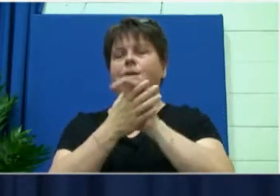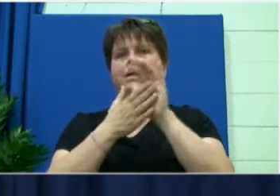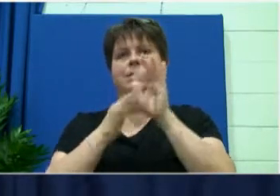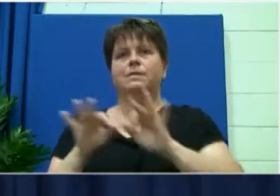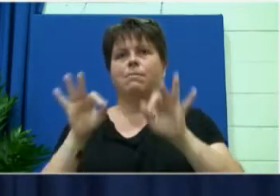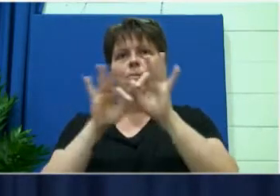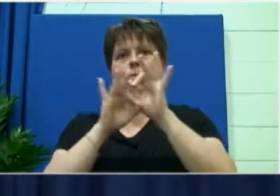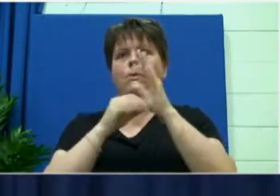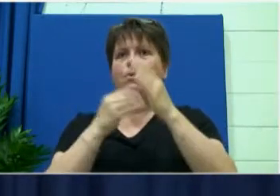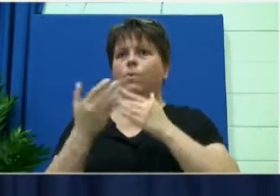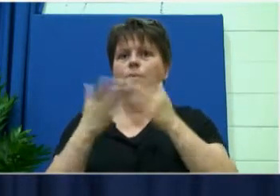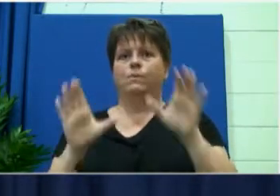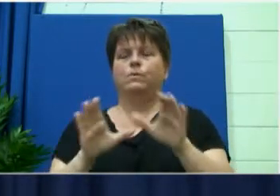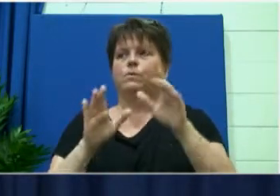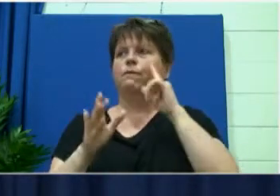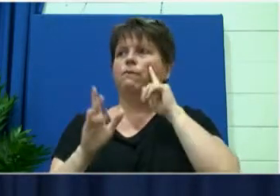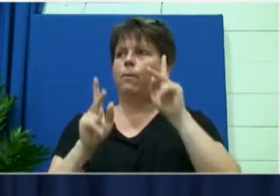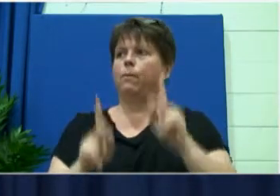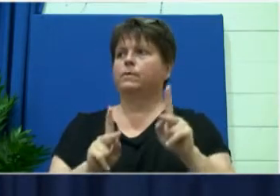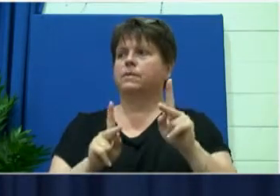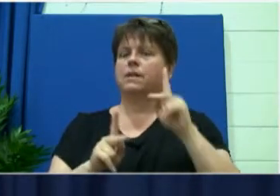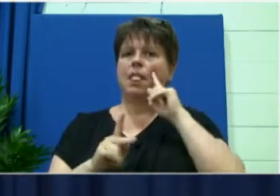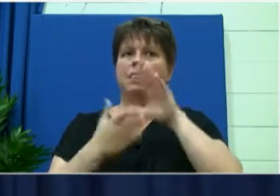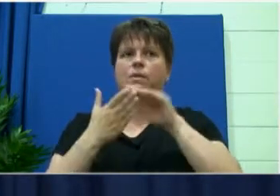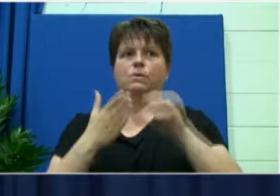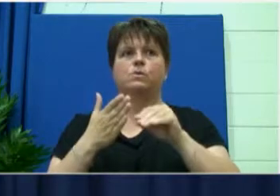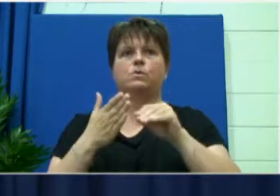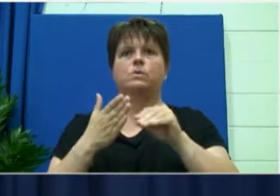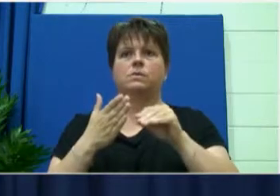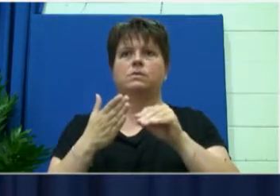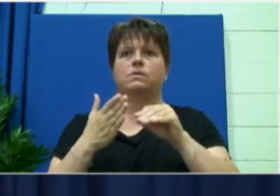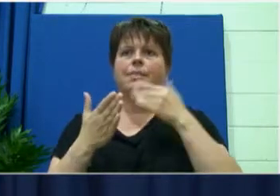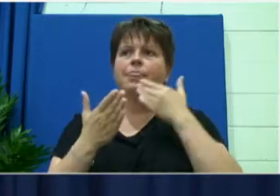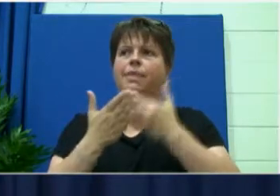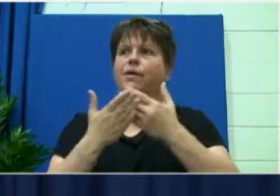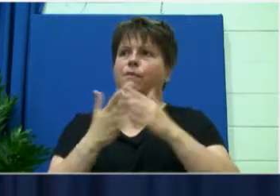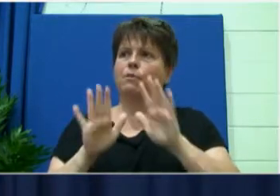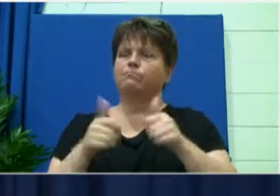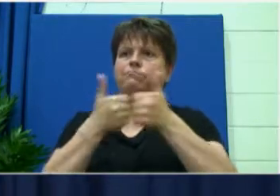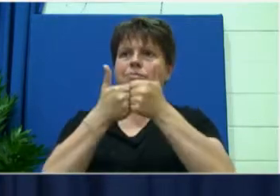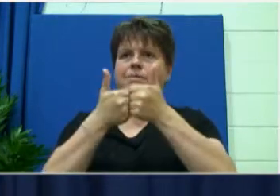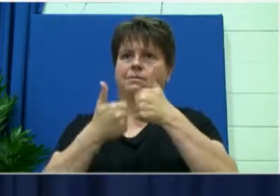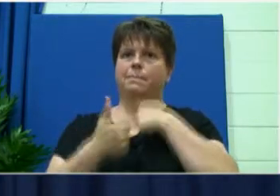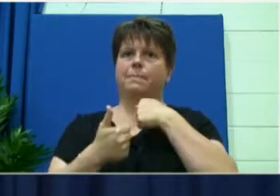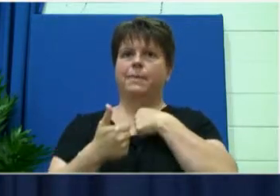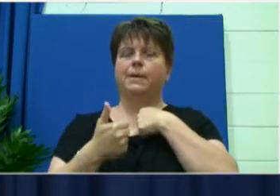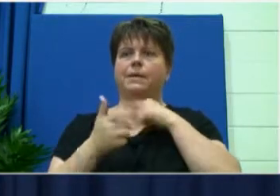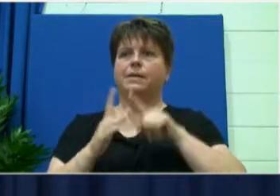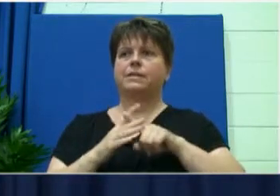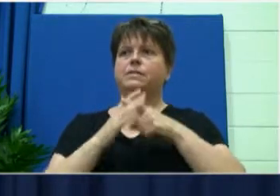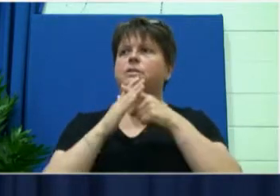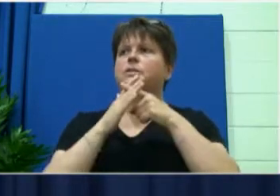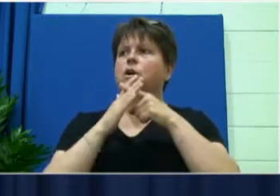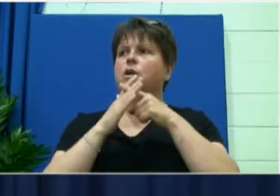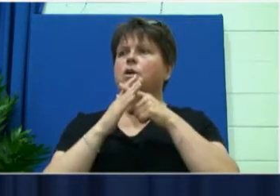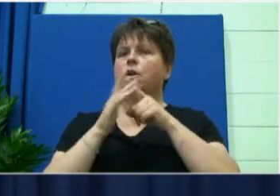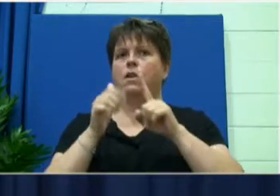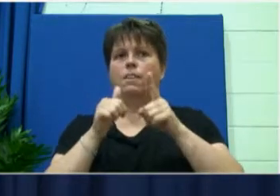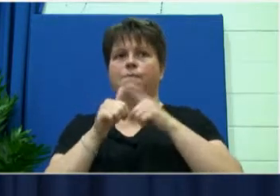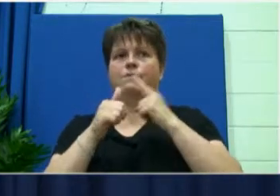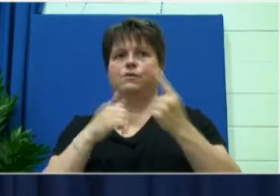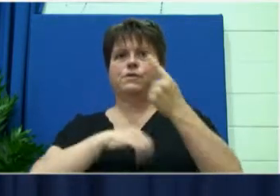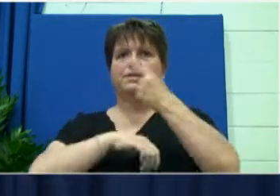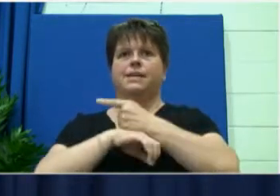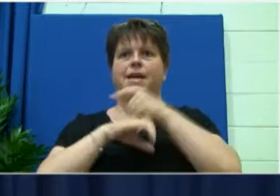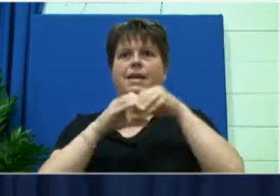as a person. And I thank the students for being such a challenge and starting the very first day